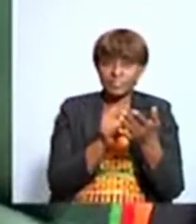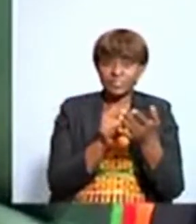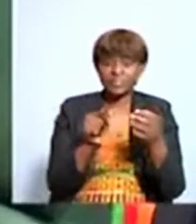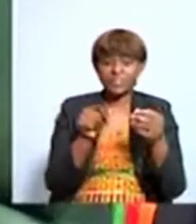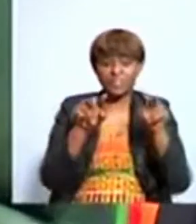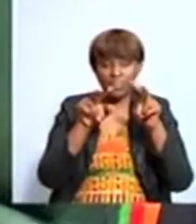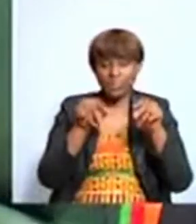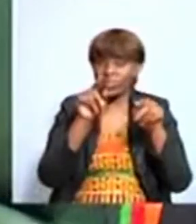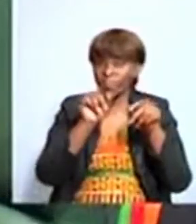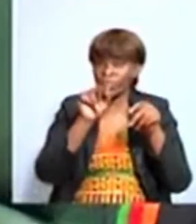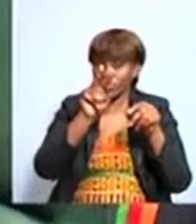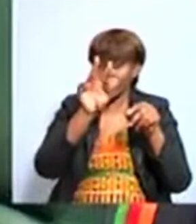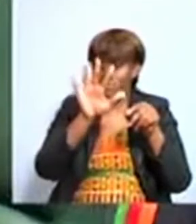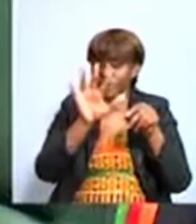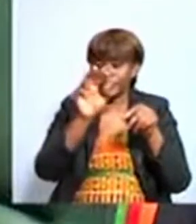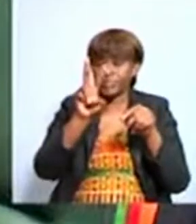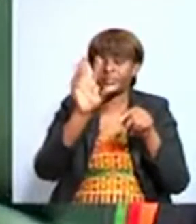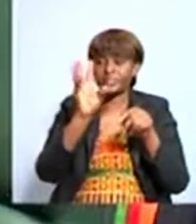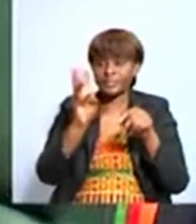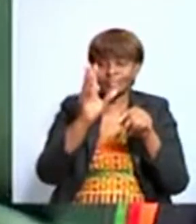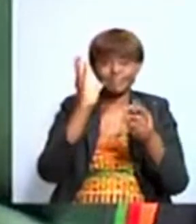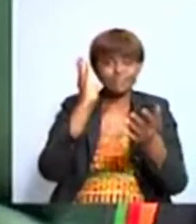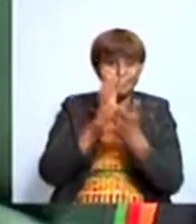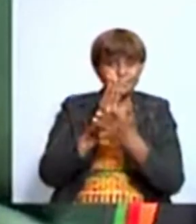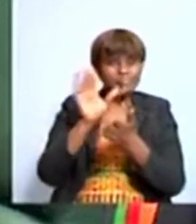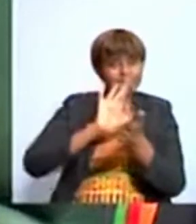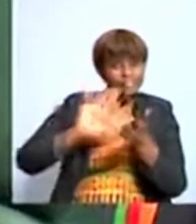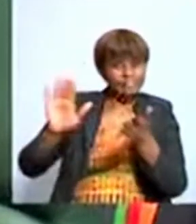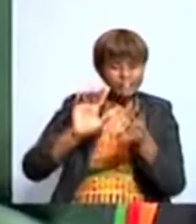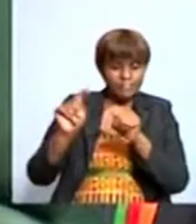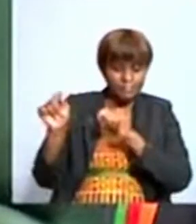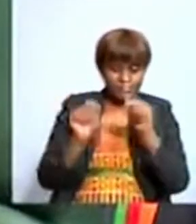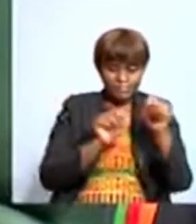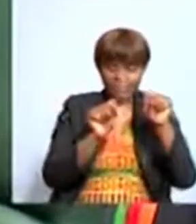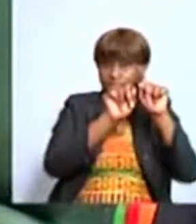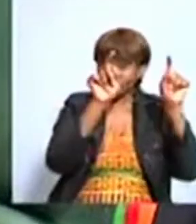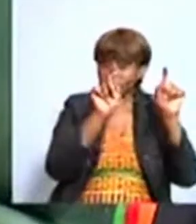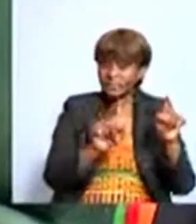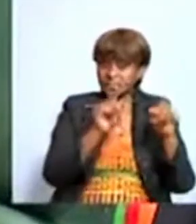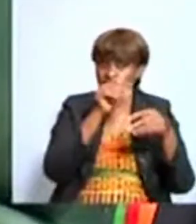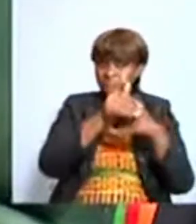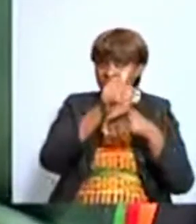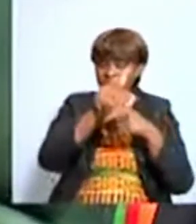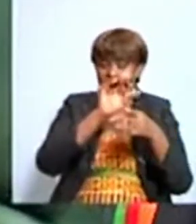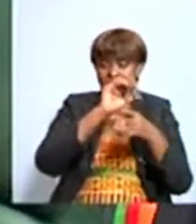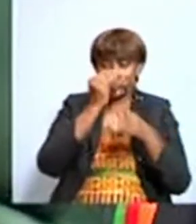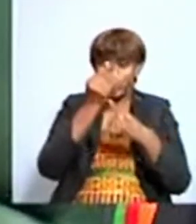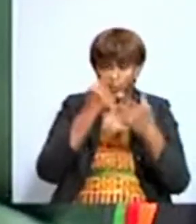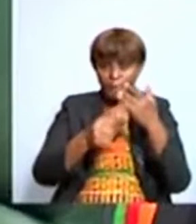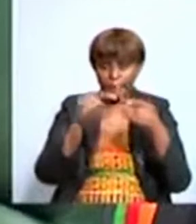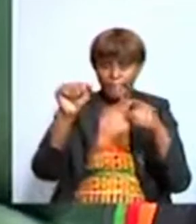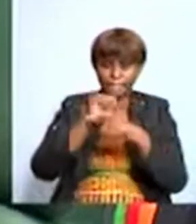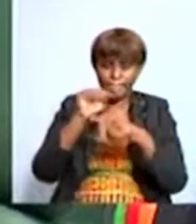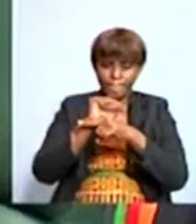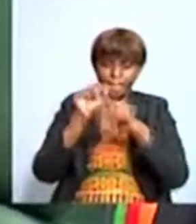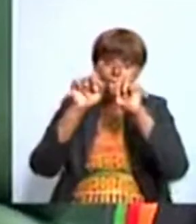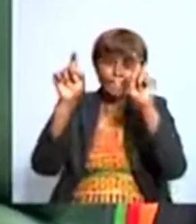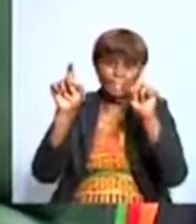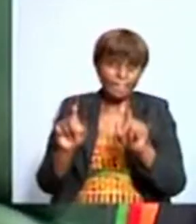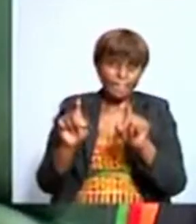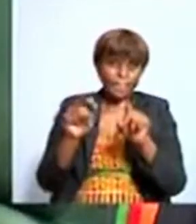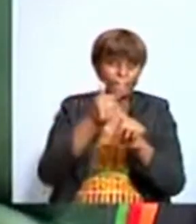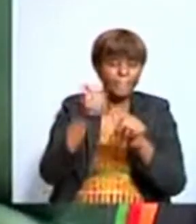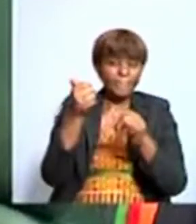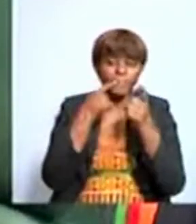is agreed to. 26, prohibition of transfer of certificate of registration or practicing certificate.